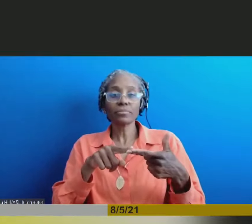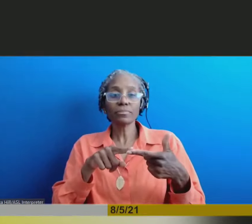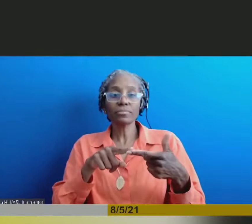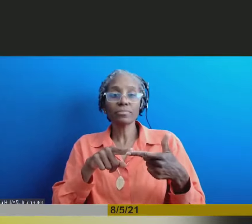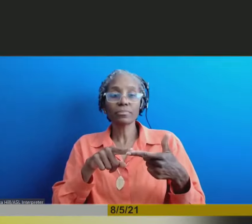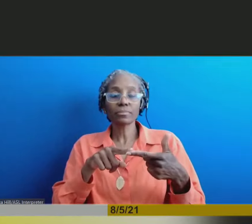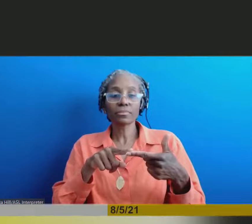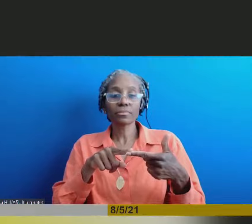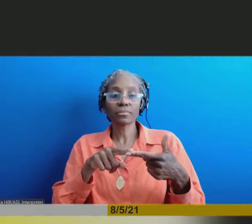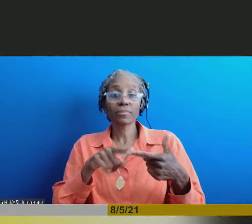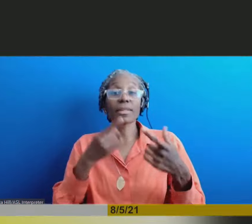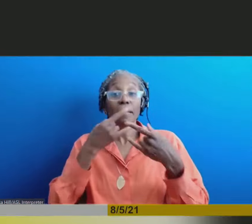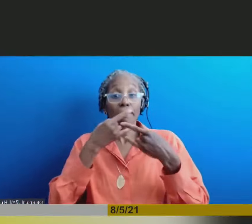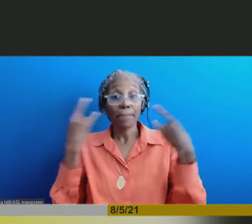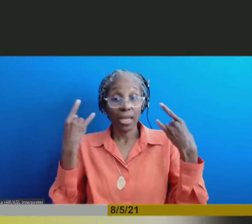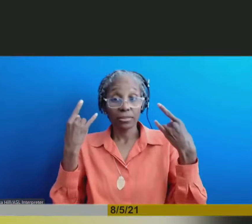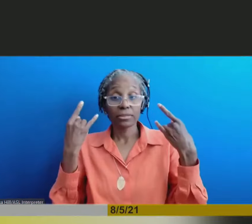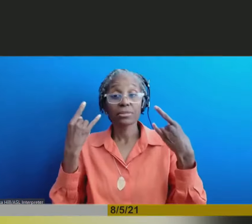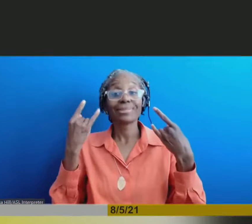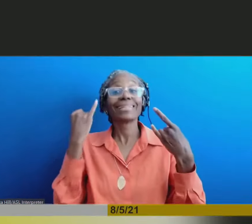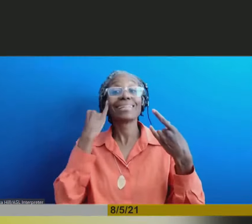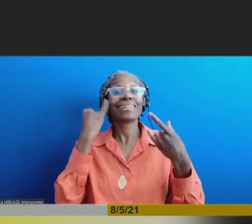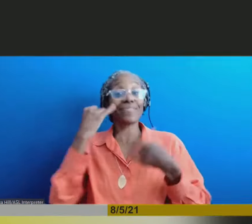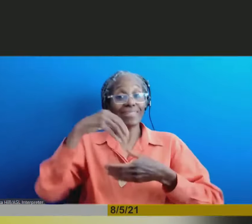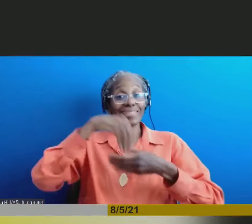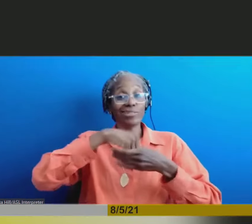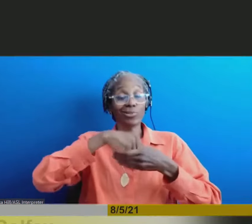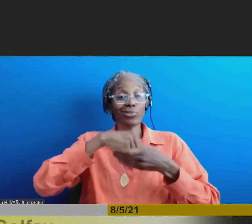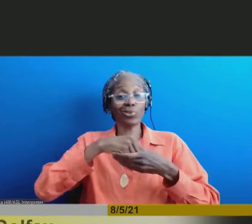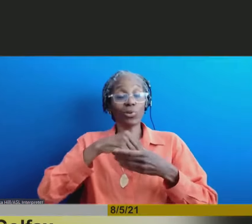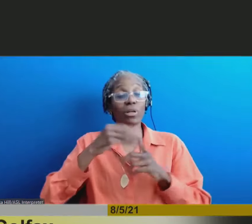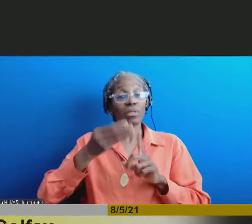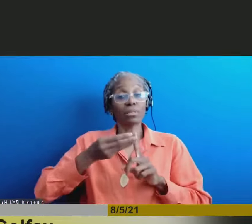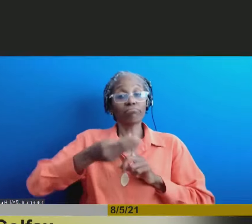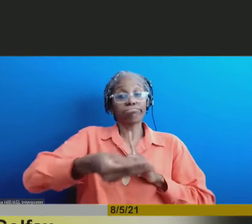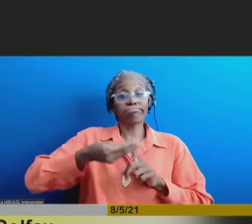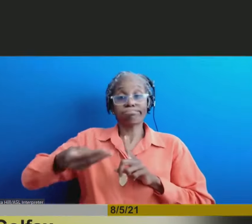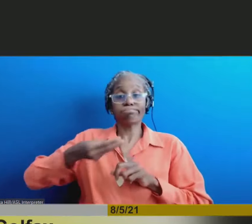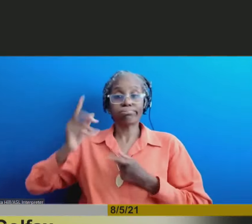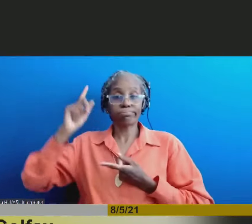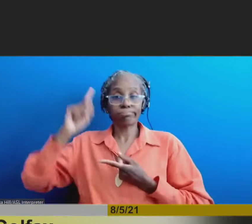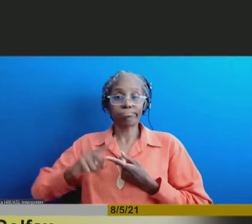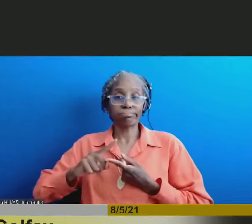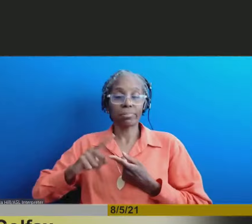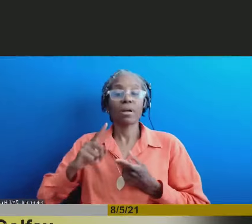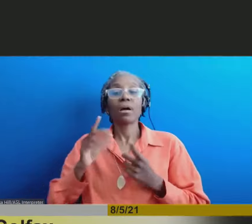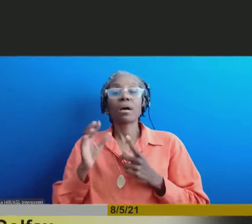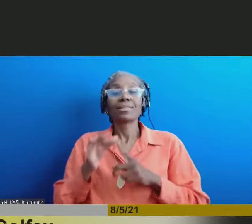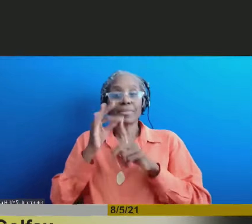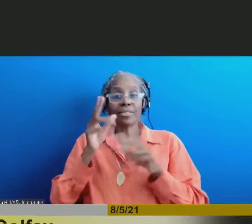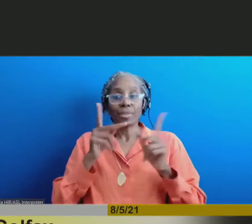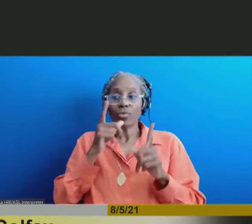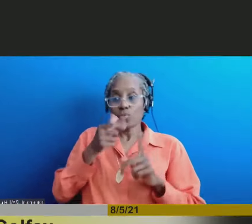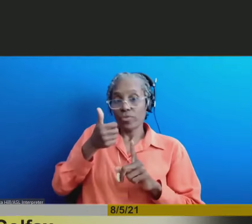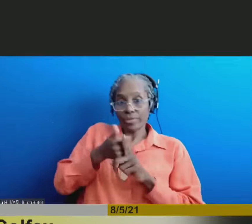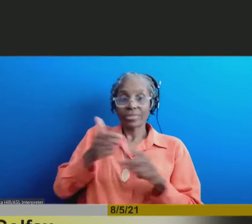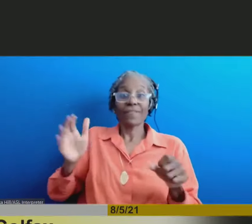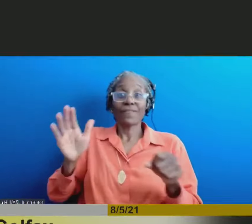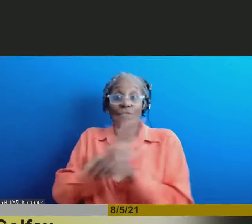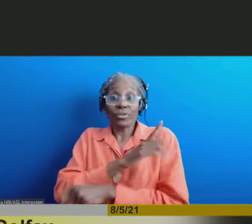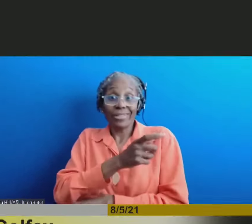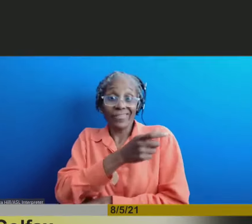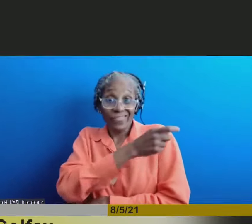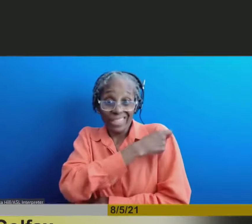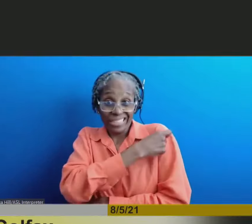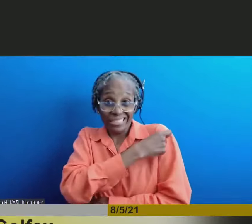that masking, particularly indoors, helps prevent the transmission of the virus, including among people who are fully vaccinated.